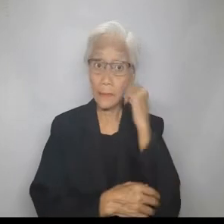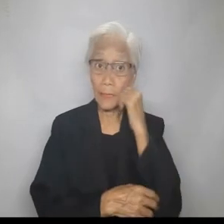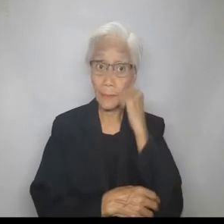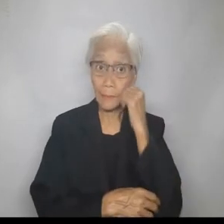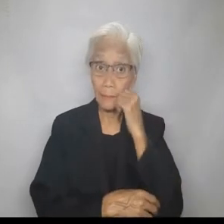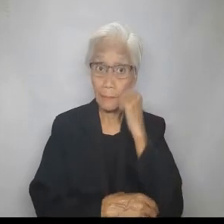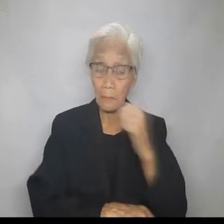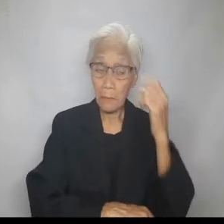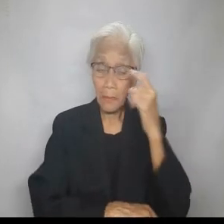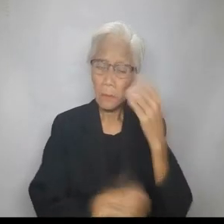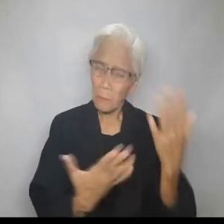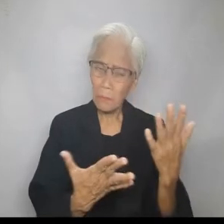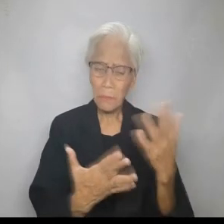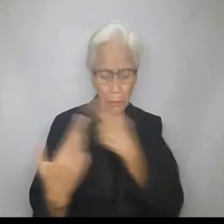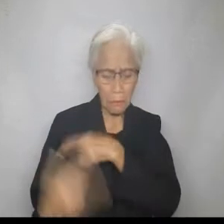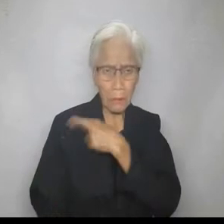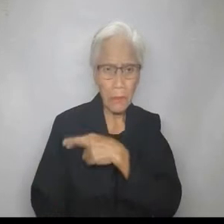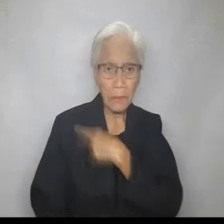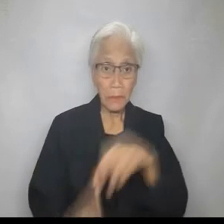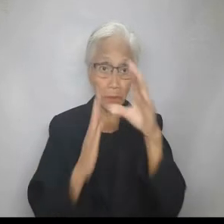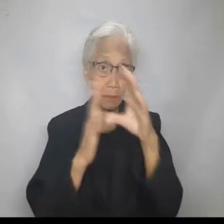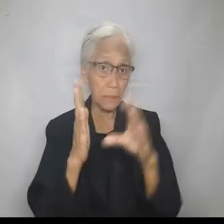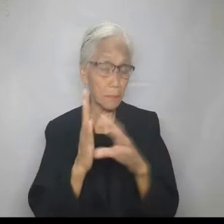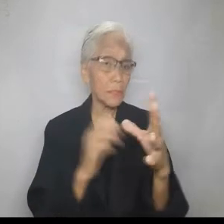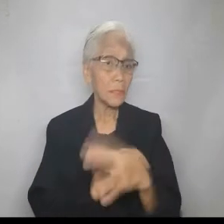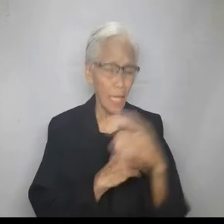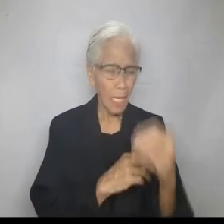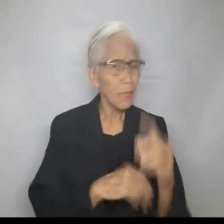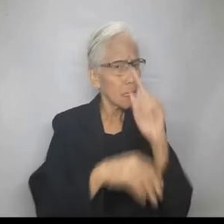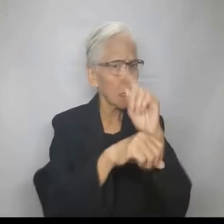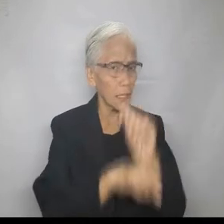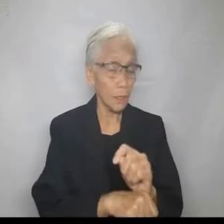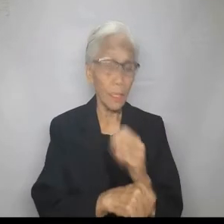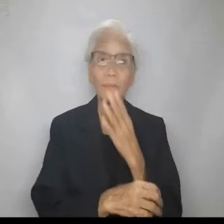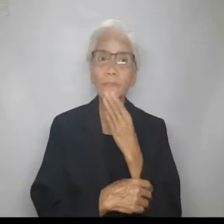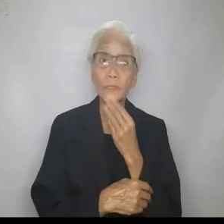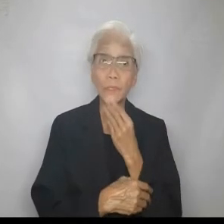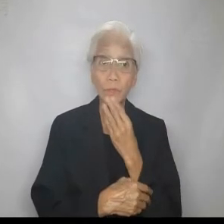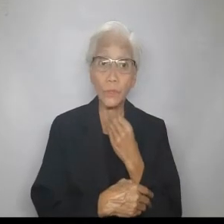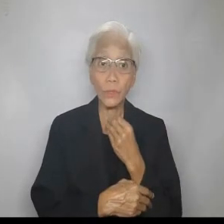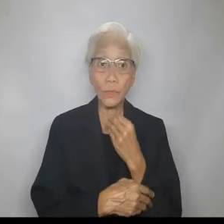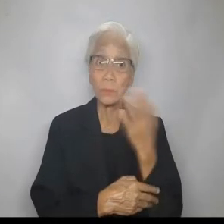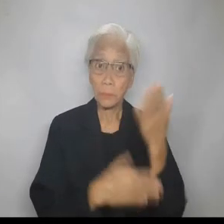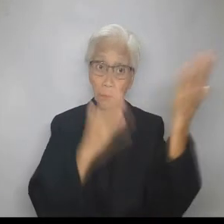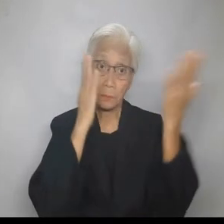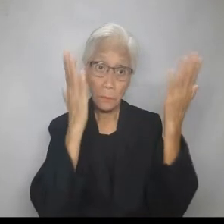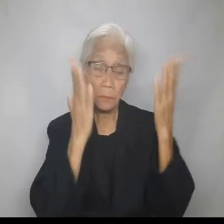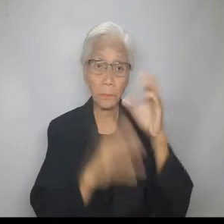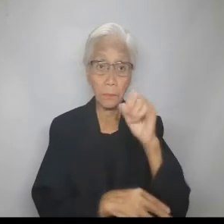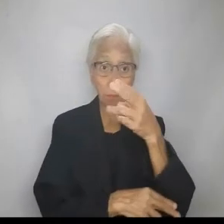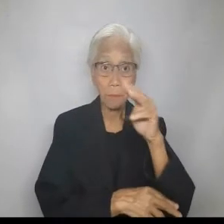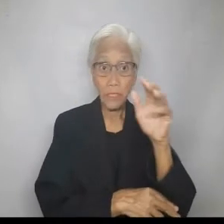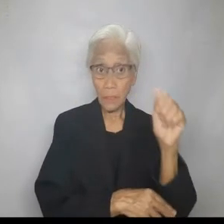mitzvah, that is, a religious commandment. Also, it is traditional for Jews to say the